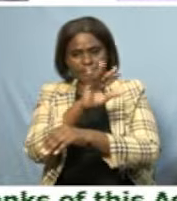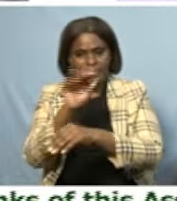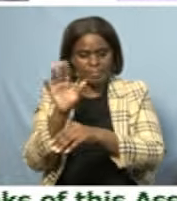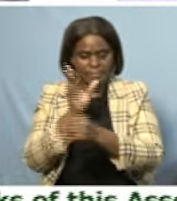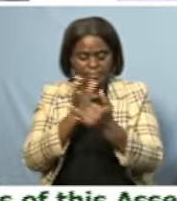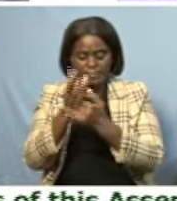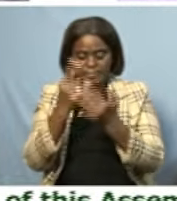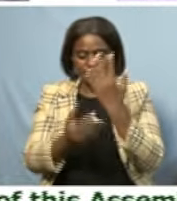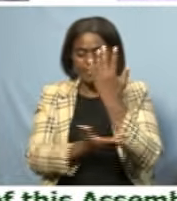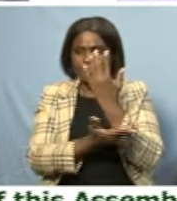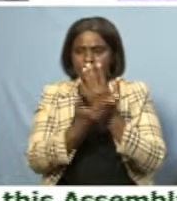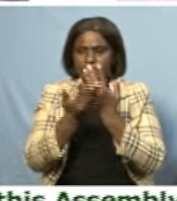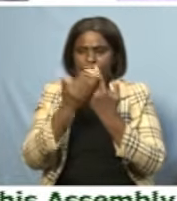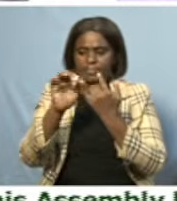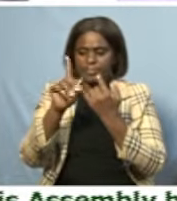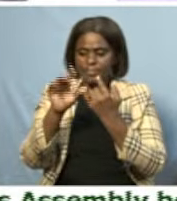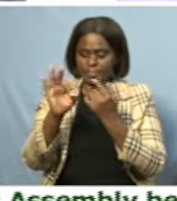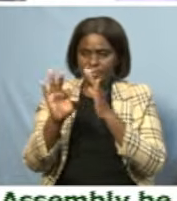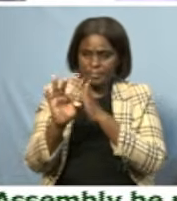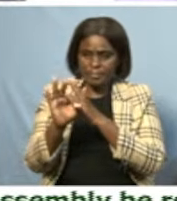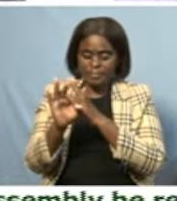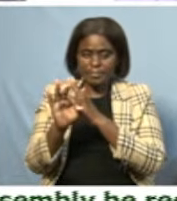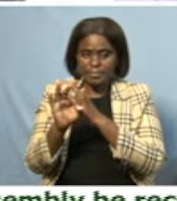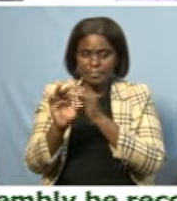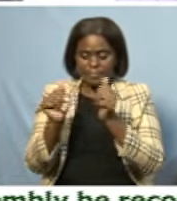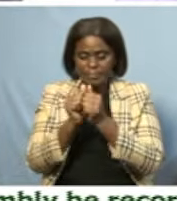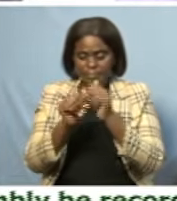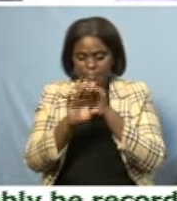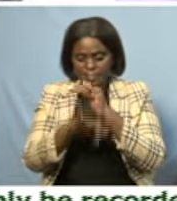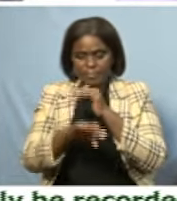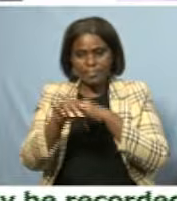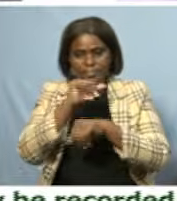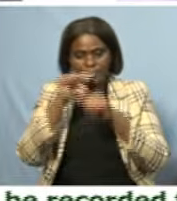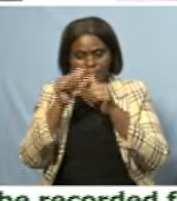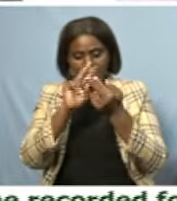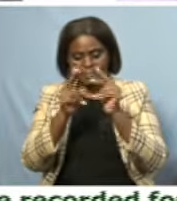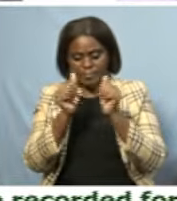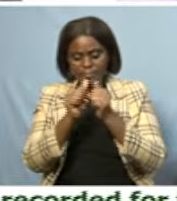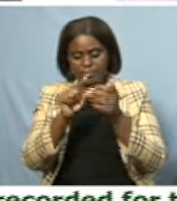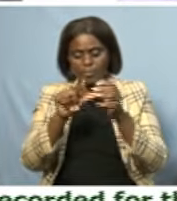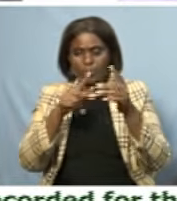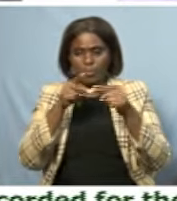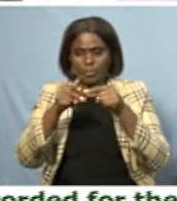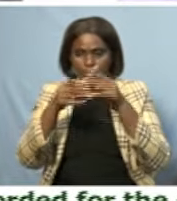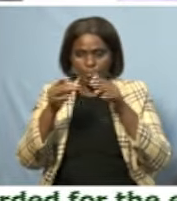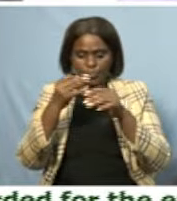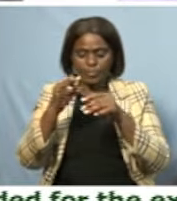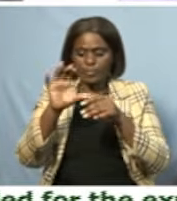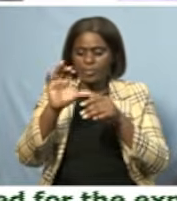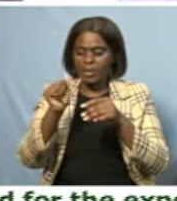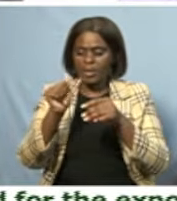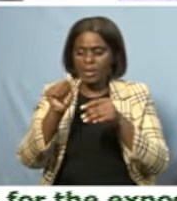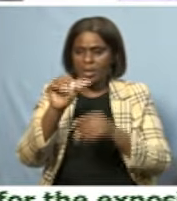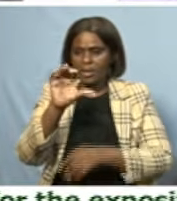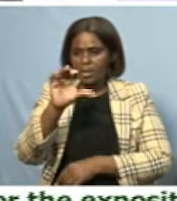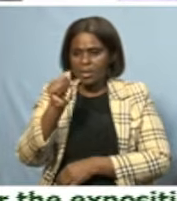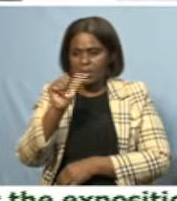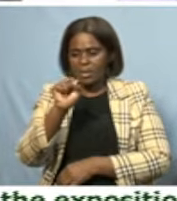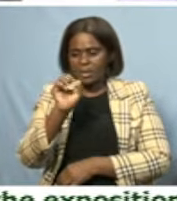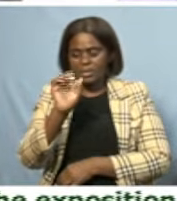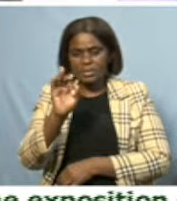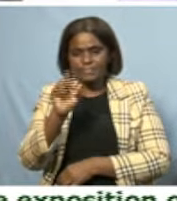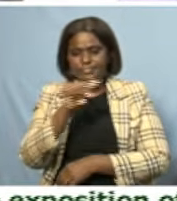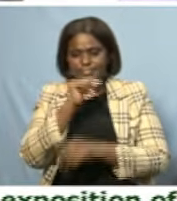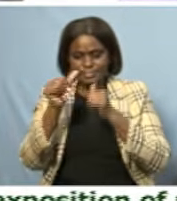through enhanced CDF and agricultural reforms, including the launch of the CATSIP, the Comprehensive Agricultural